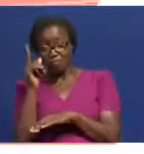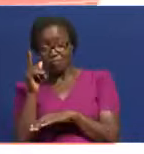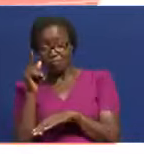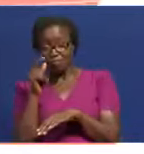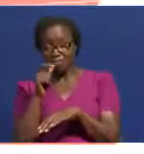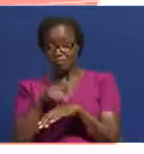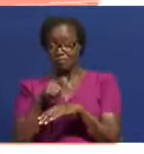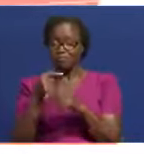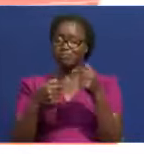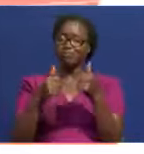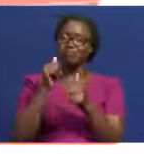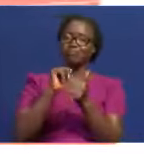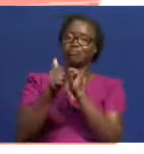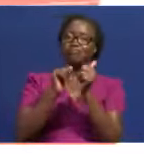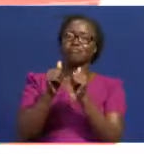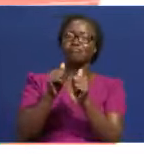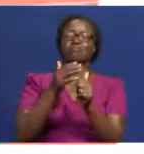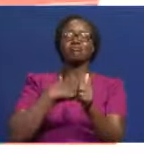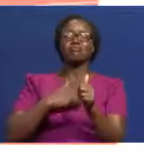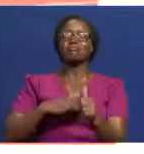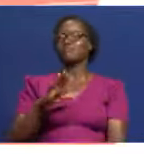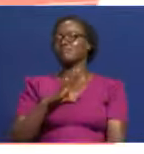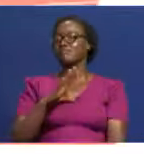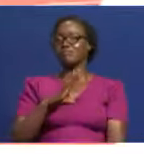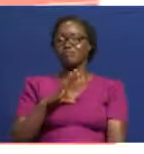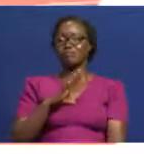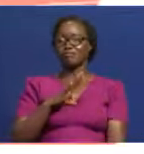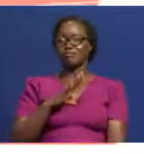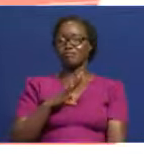the competition, the body is just fine.